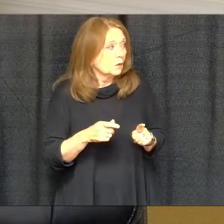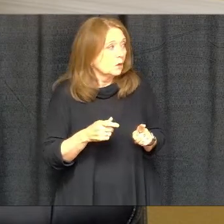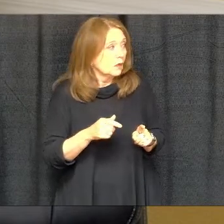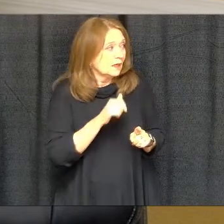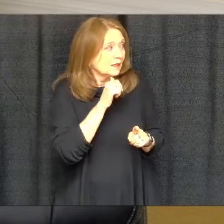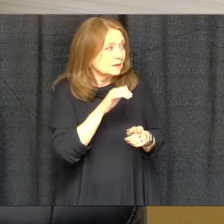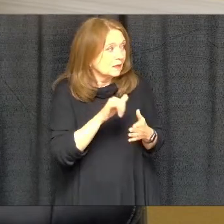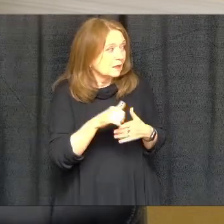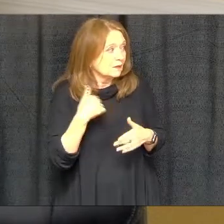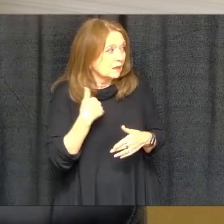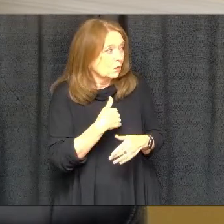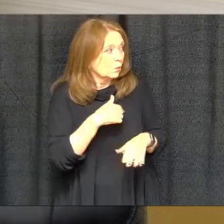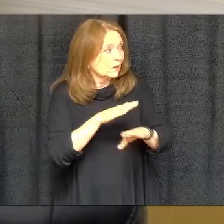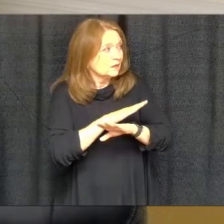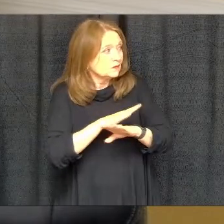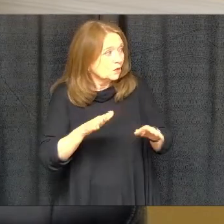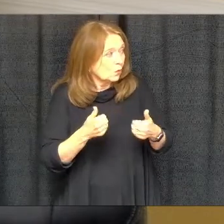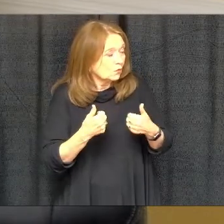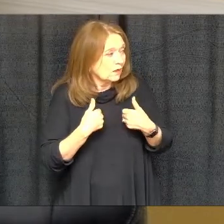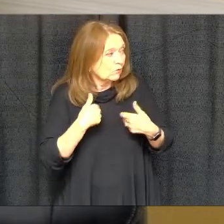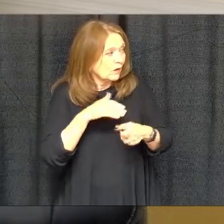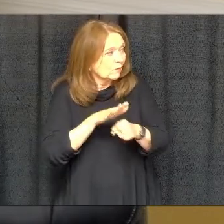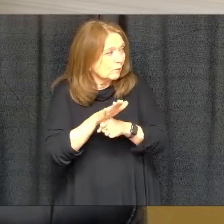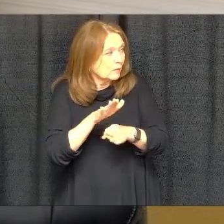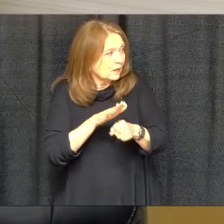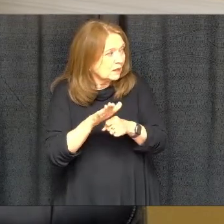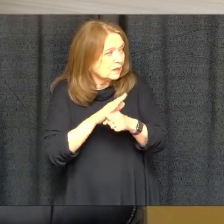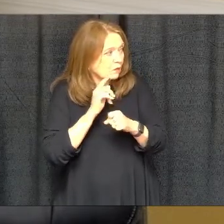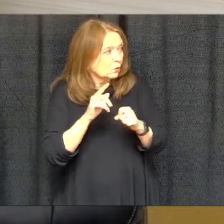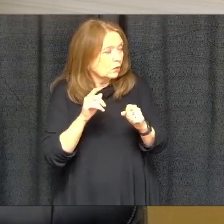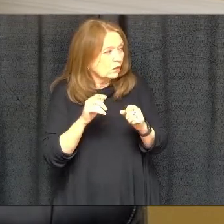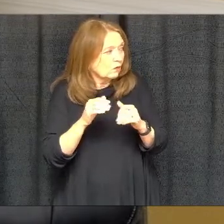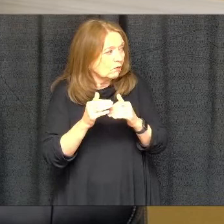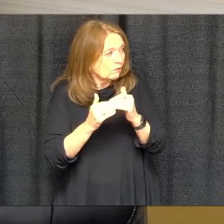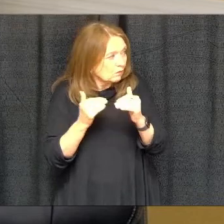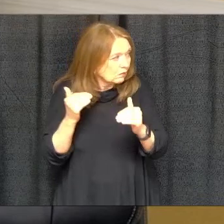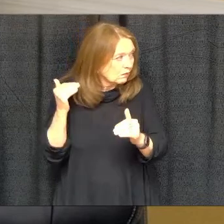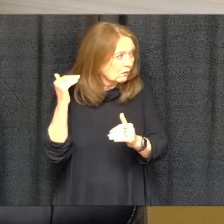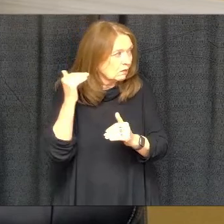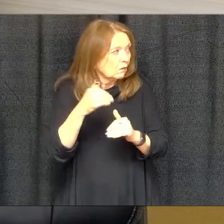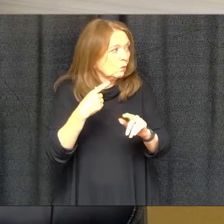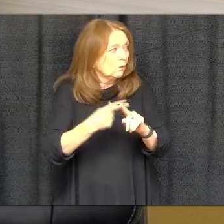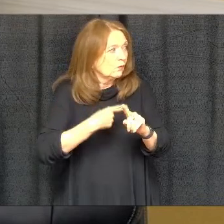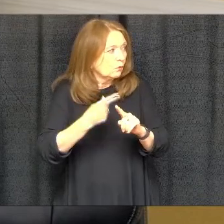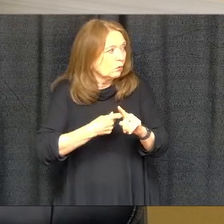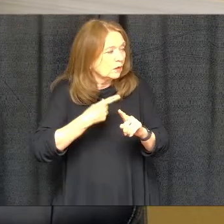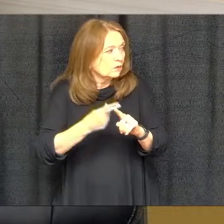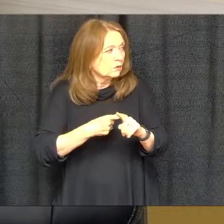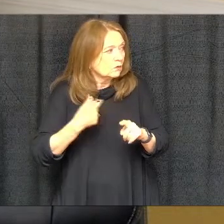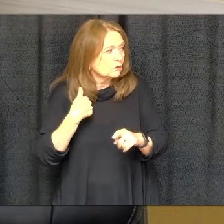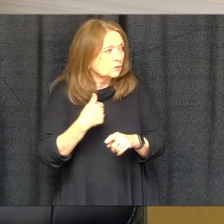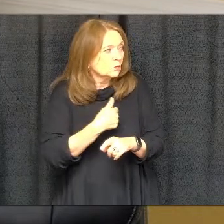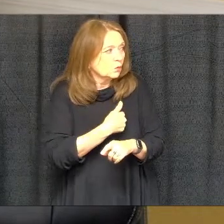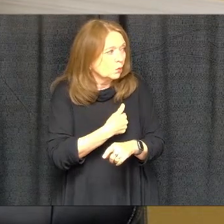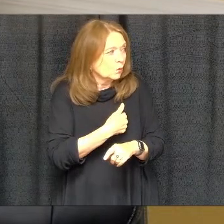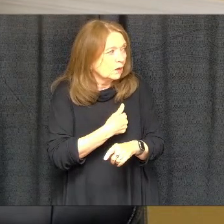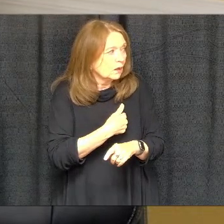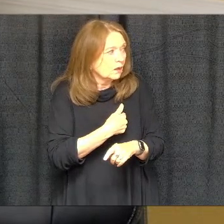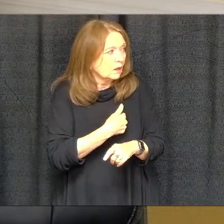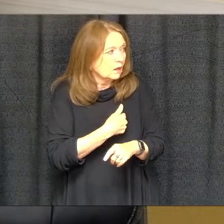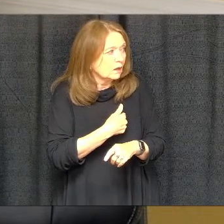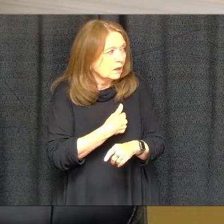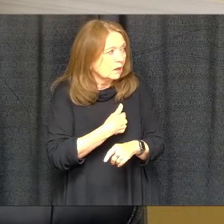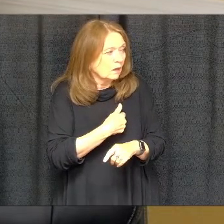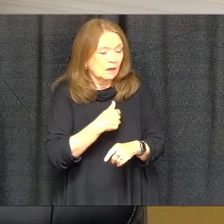that we don't have. We got plenty. We are over flooding with rentals. We are ran down